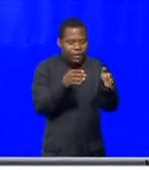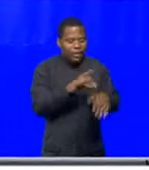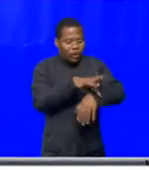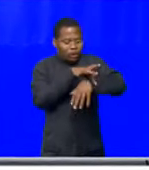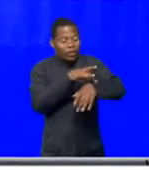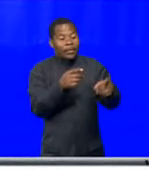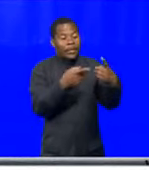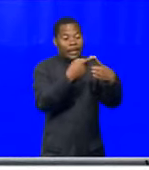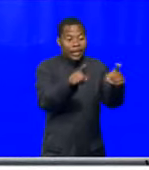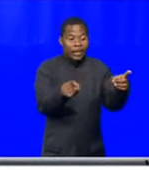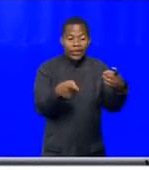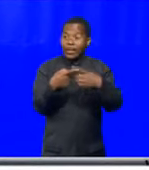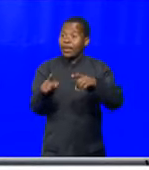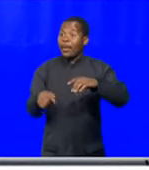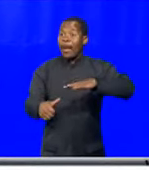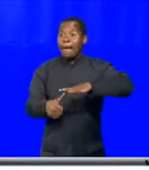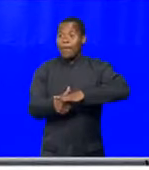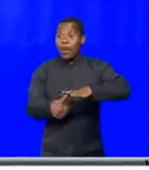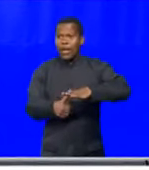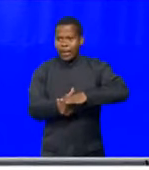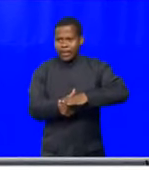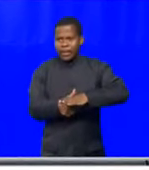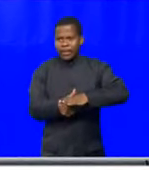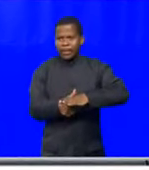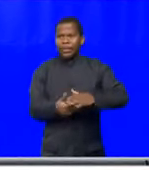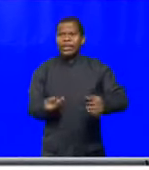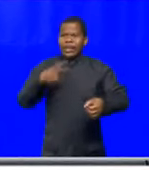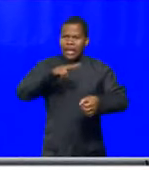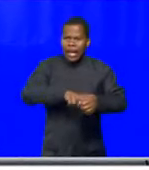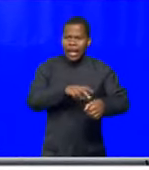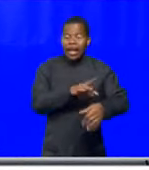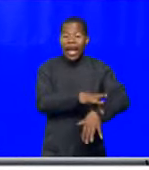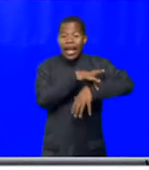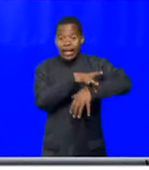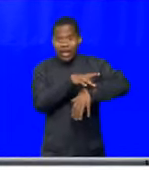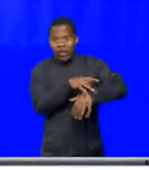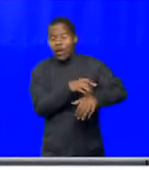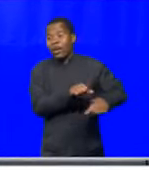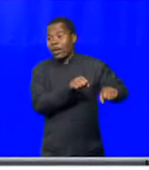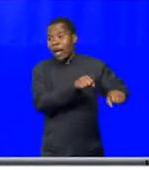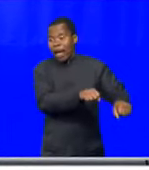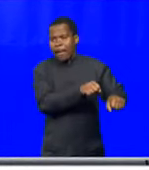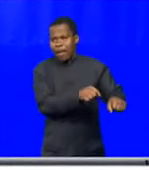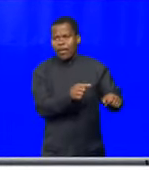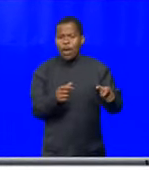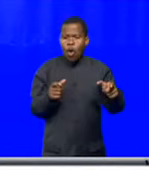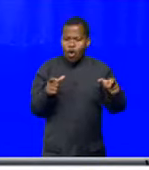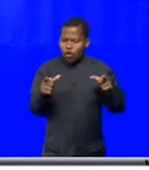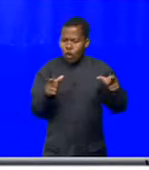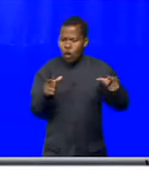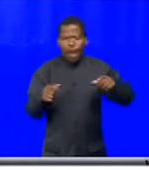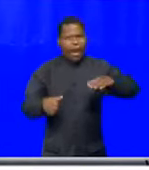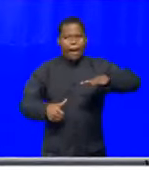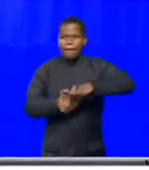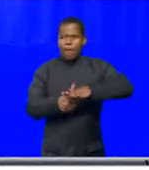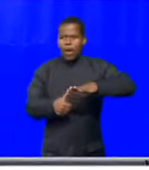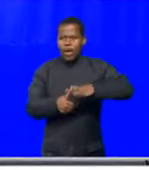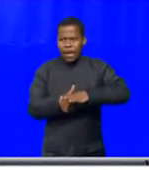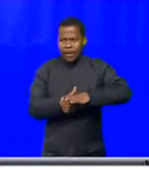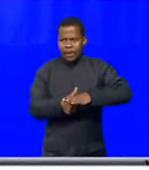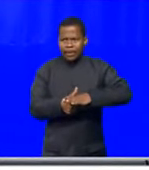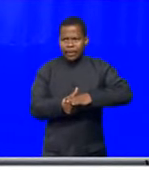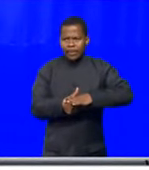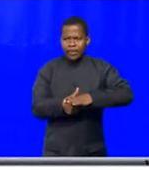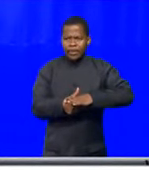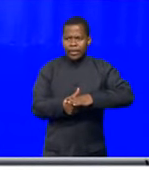anti-epileptic drugs, and the management of epilepsy, among many other topics, have